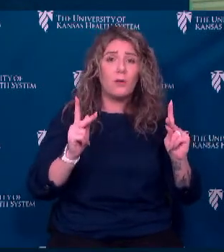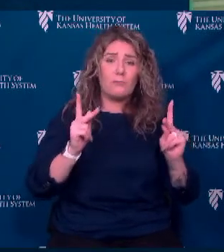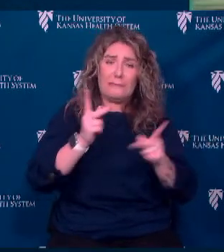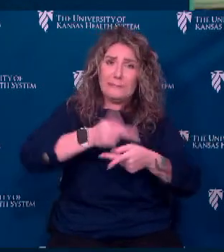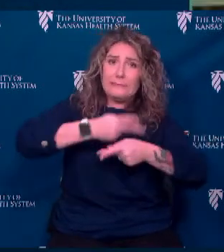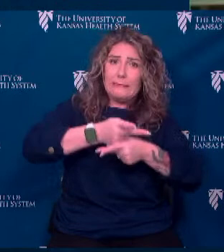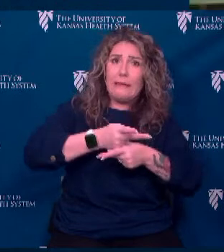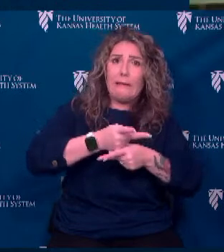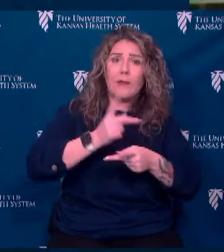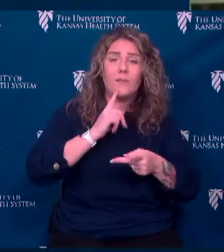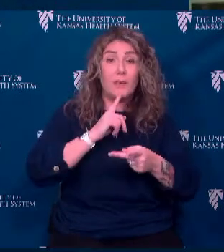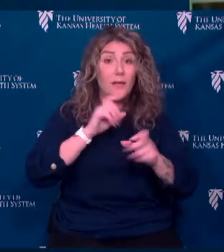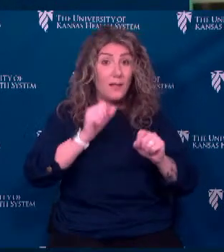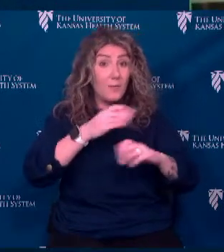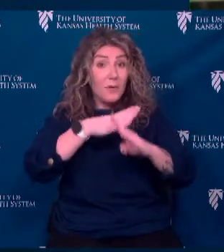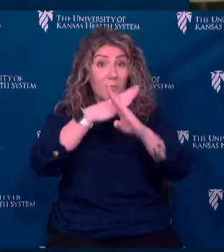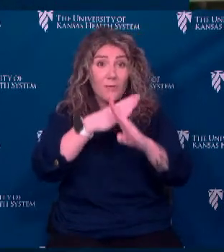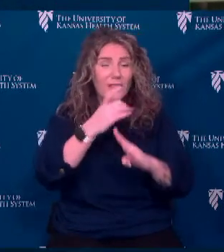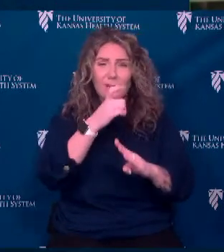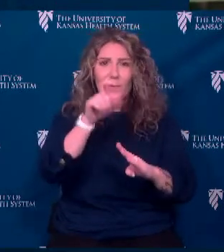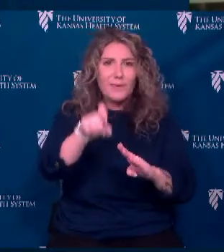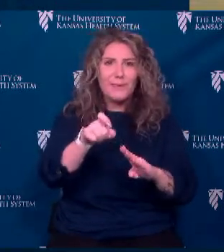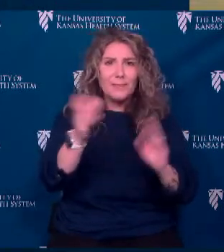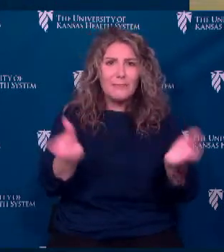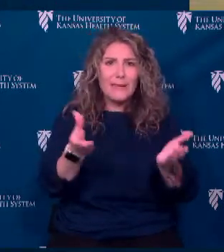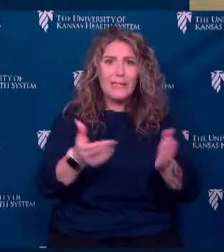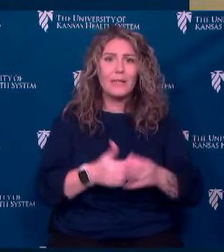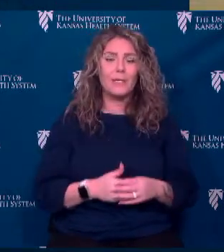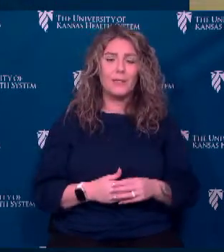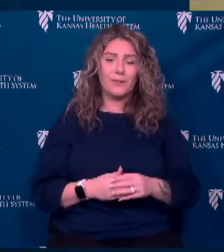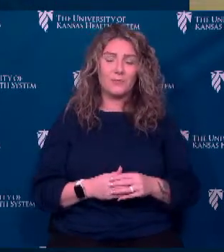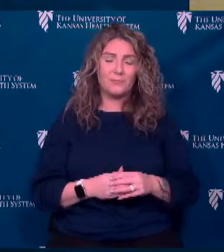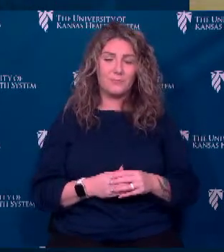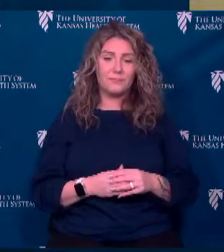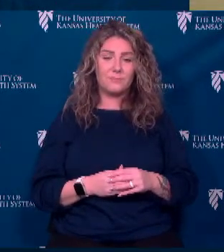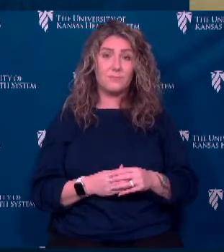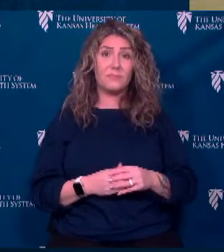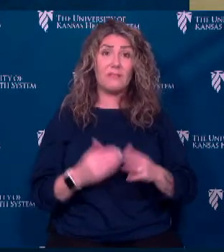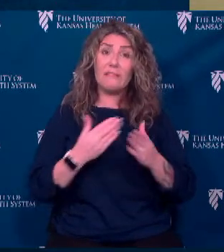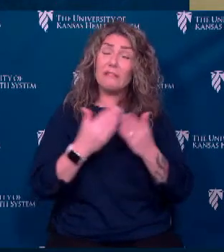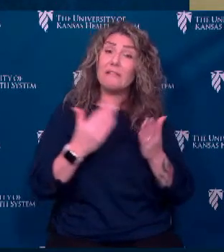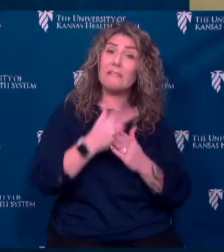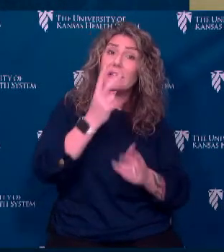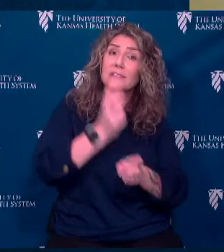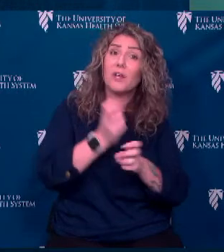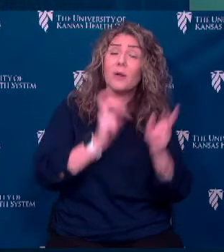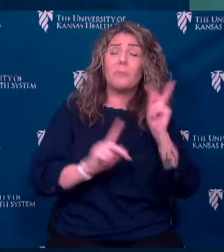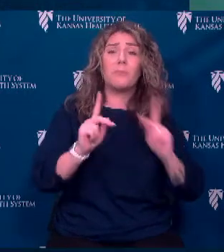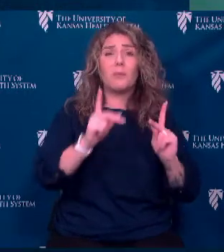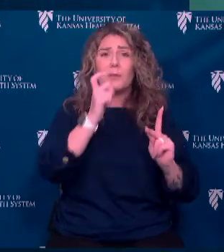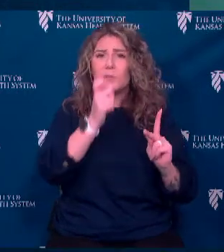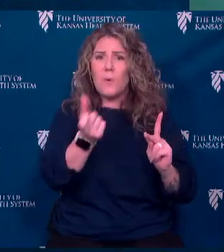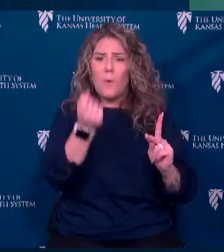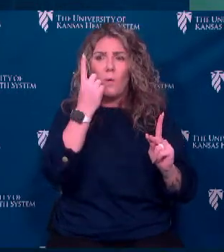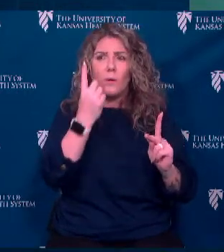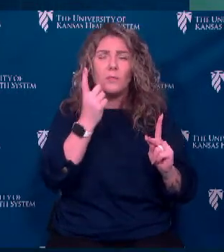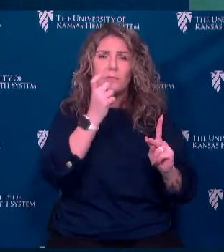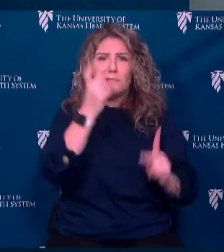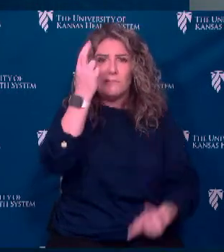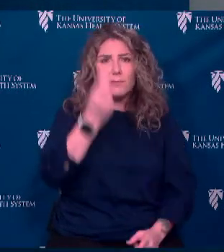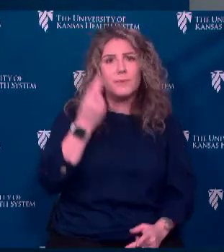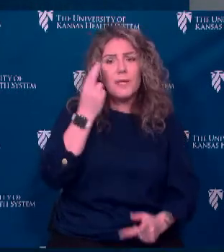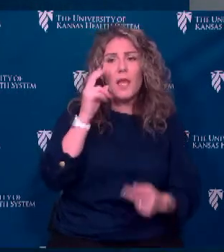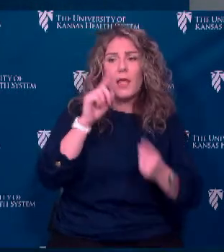of, it was preventable. Like, they don't have to be here. The thing that's hard is that people don't understand that they don't realize until